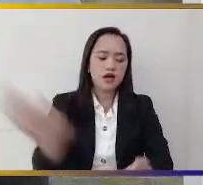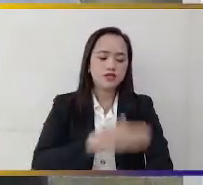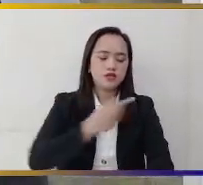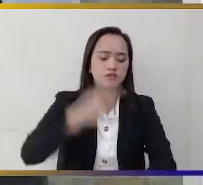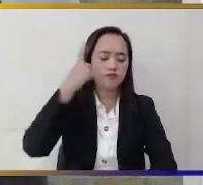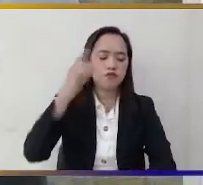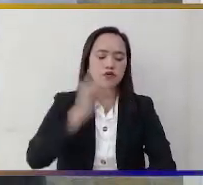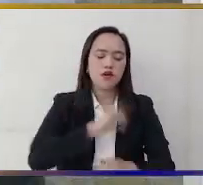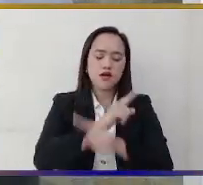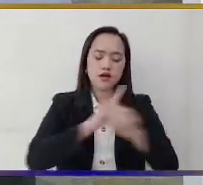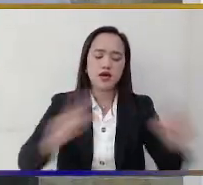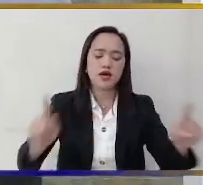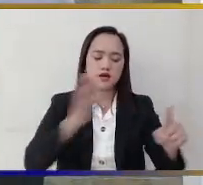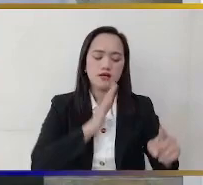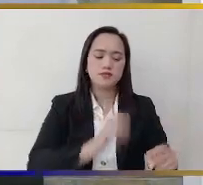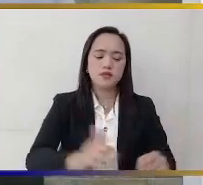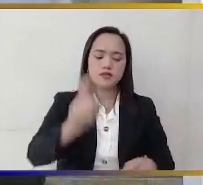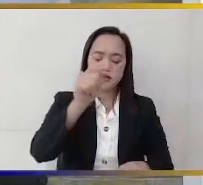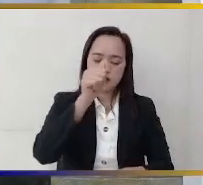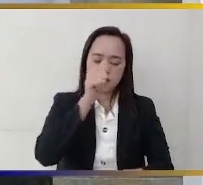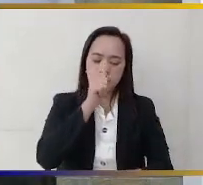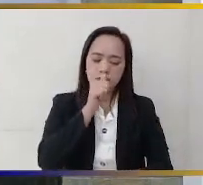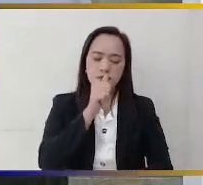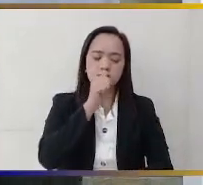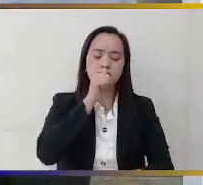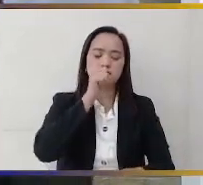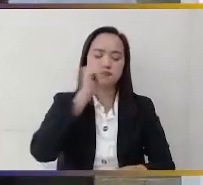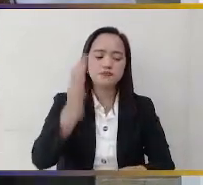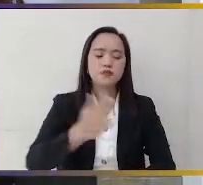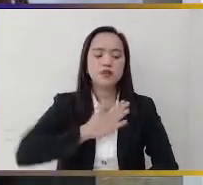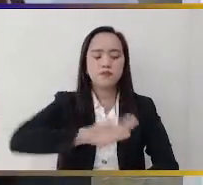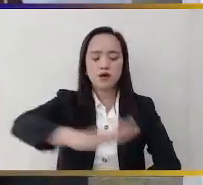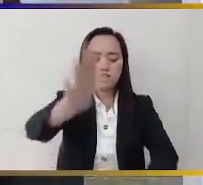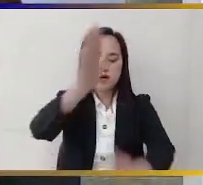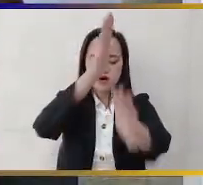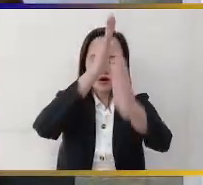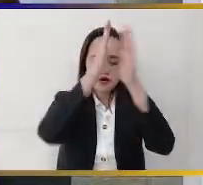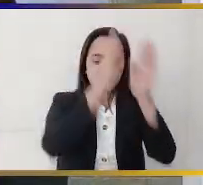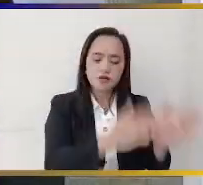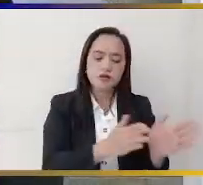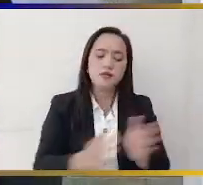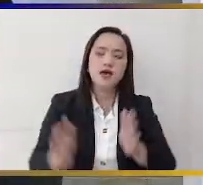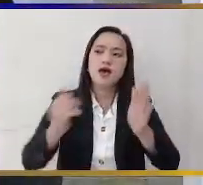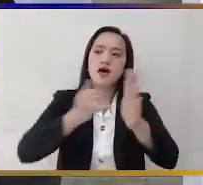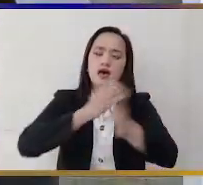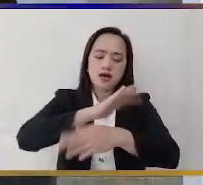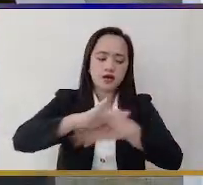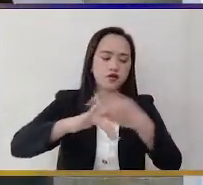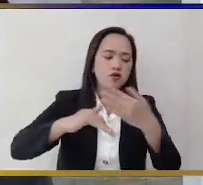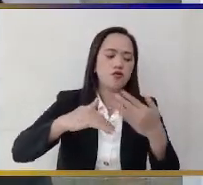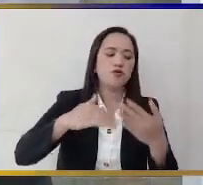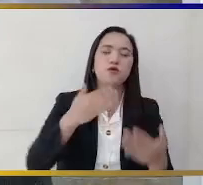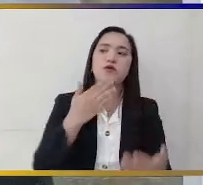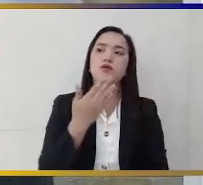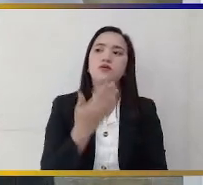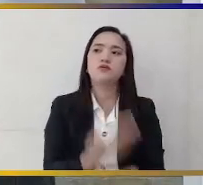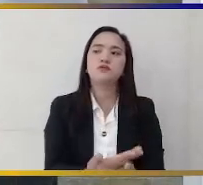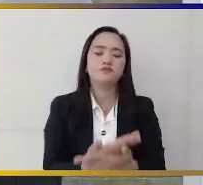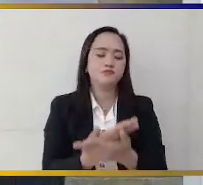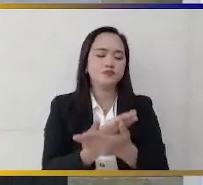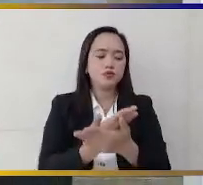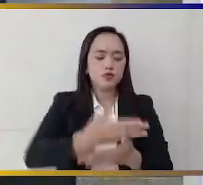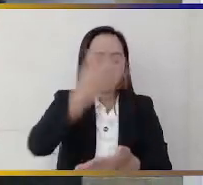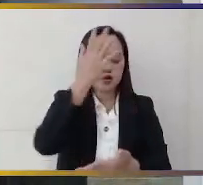I sing for I cannot be silent. My Father planned it